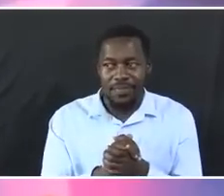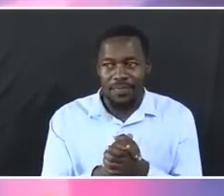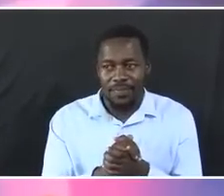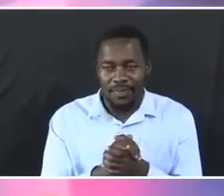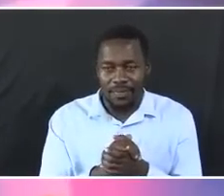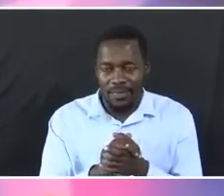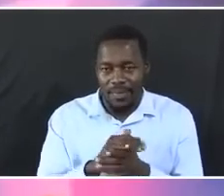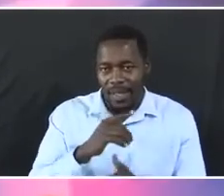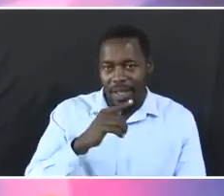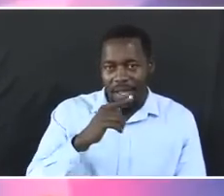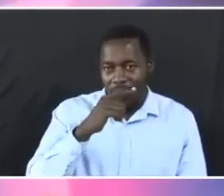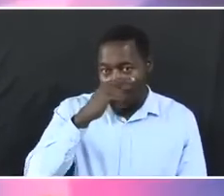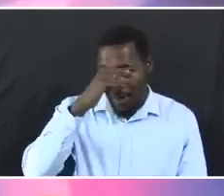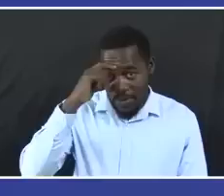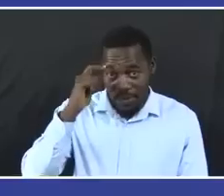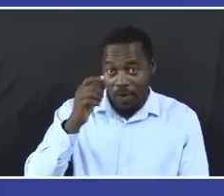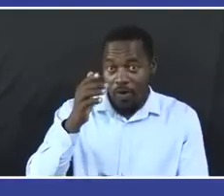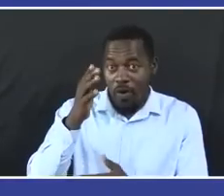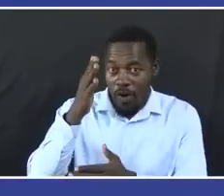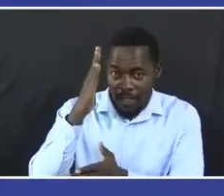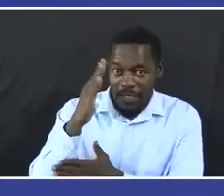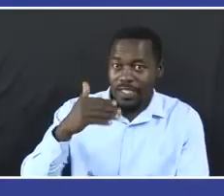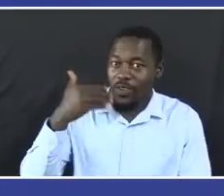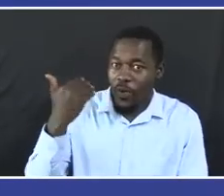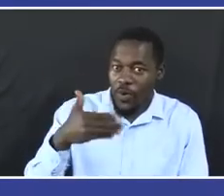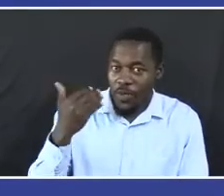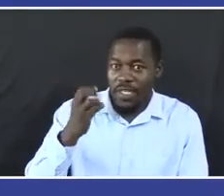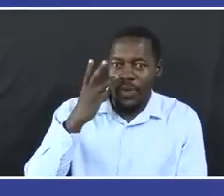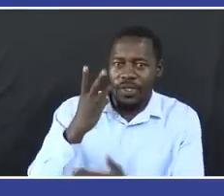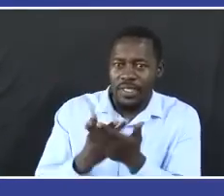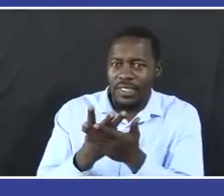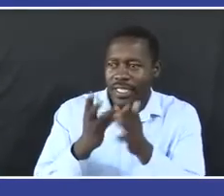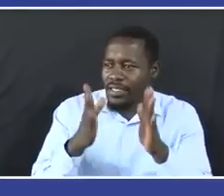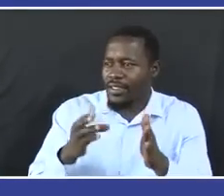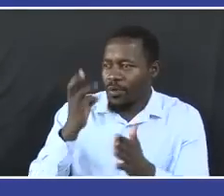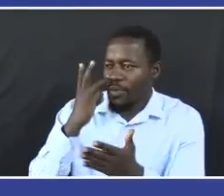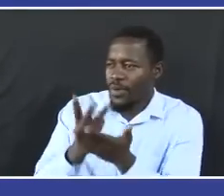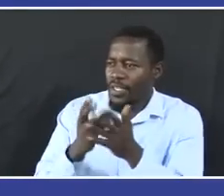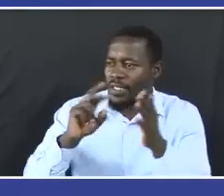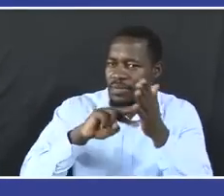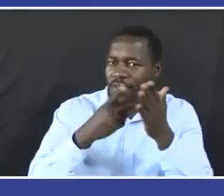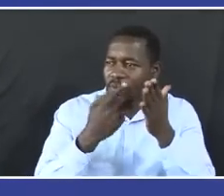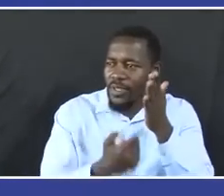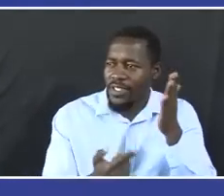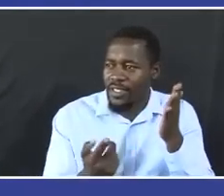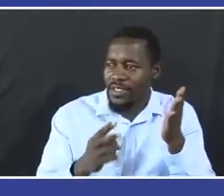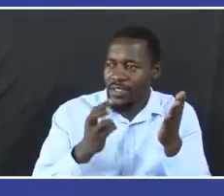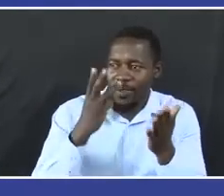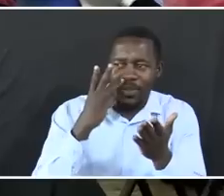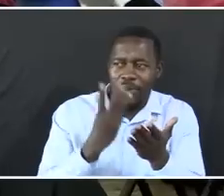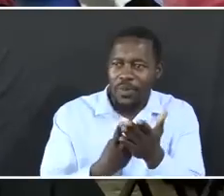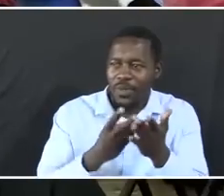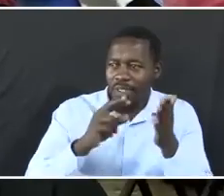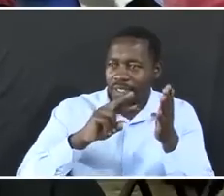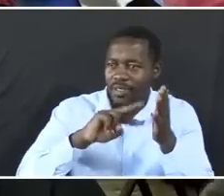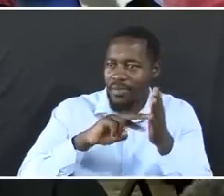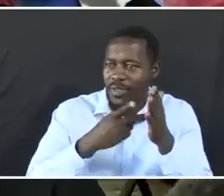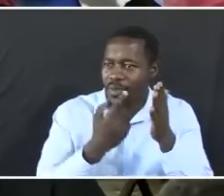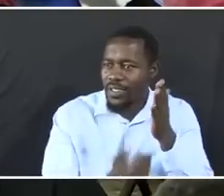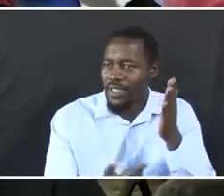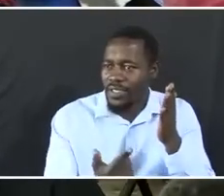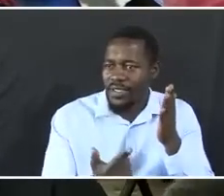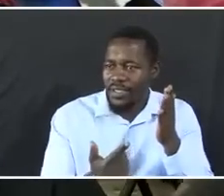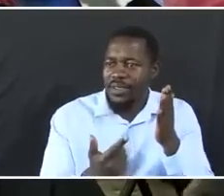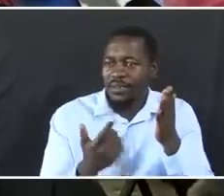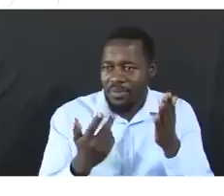Because the Lord has been witness. Witness, tiendangawa. He doesn't need to be told a story. Janeno. He